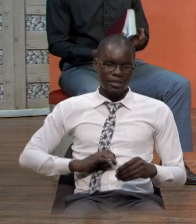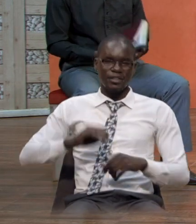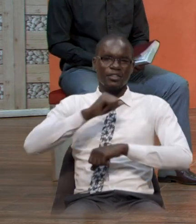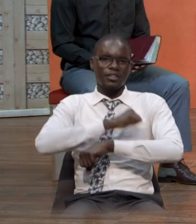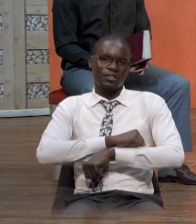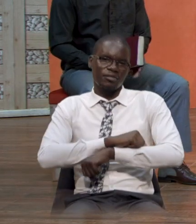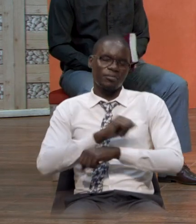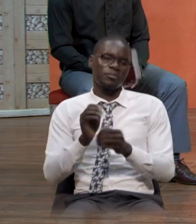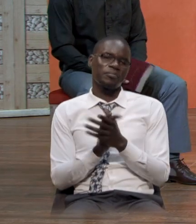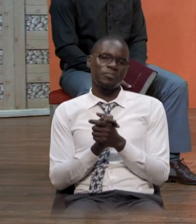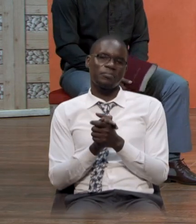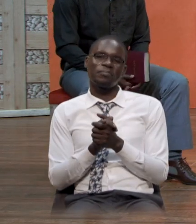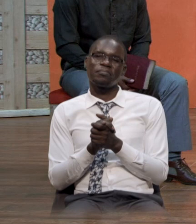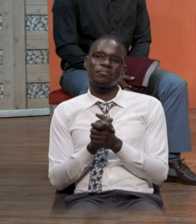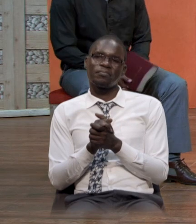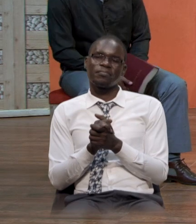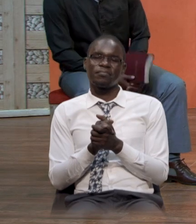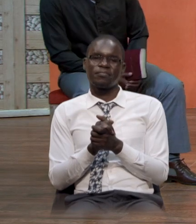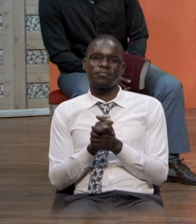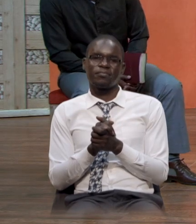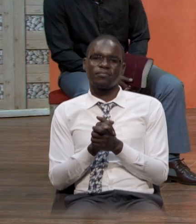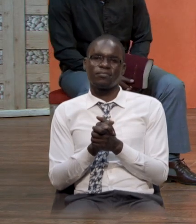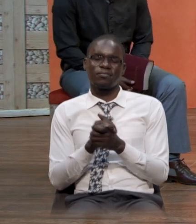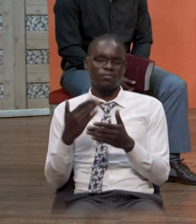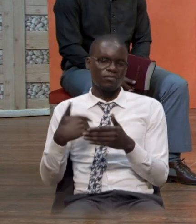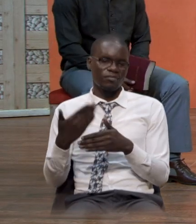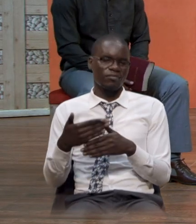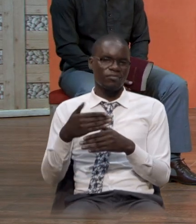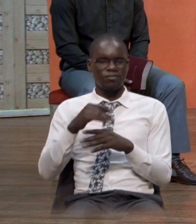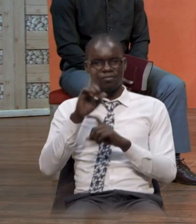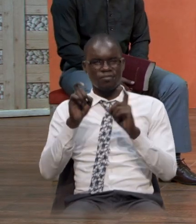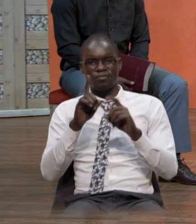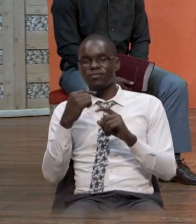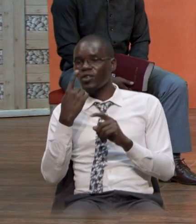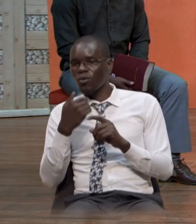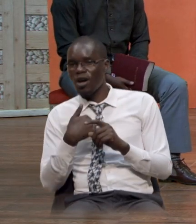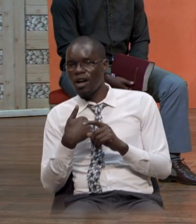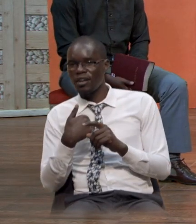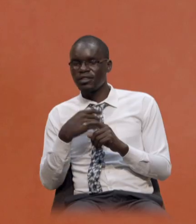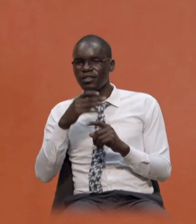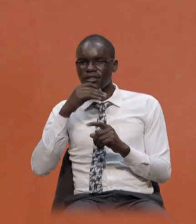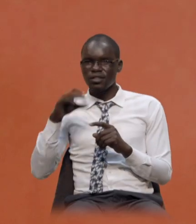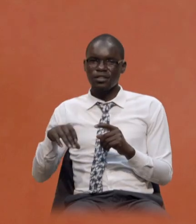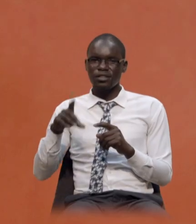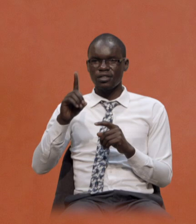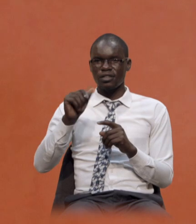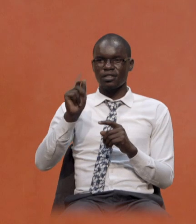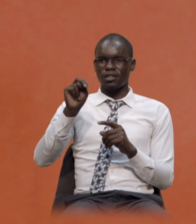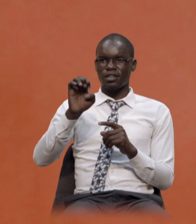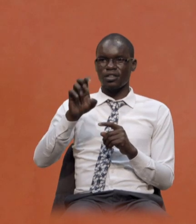Alichukua CRE. She studied CRE. Okay, the next question. Who had a son called Daniel?